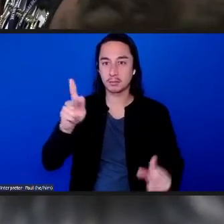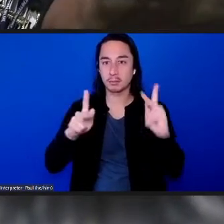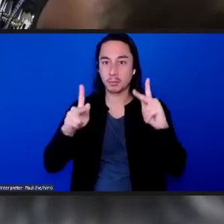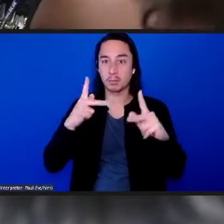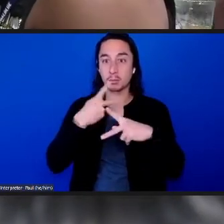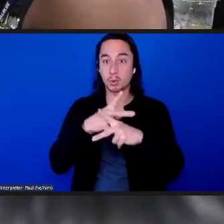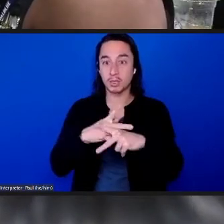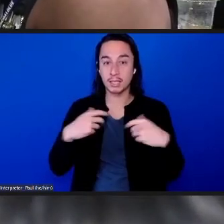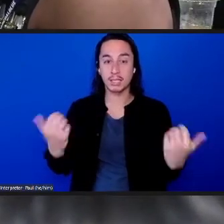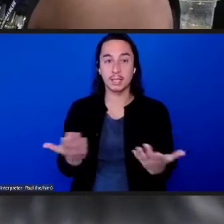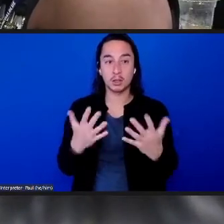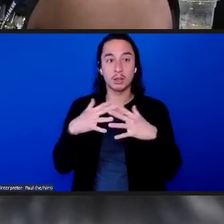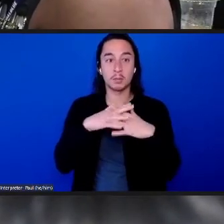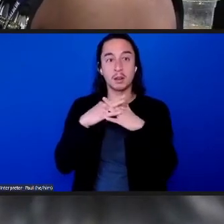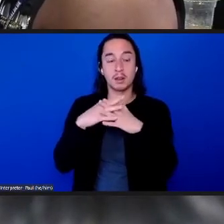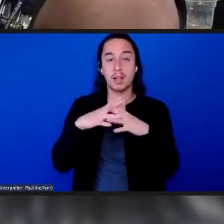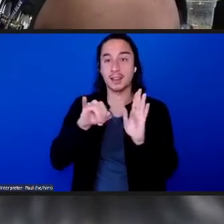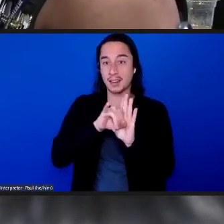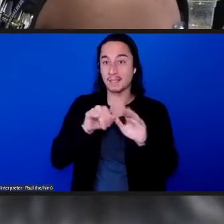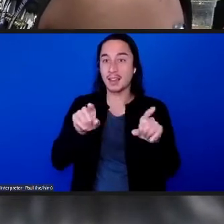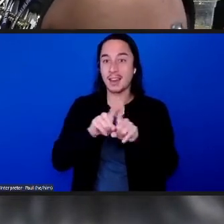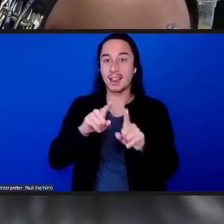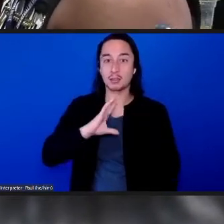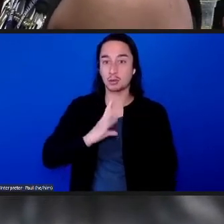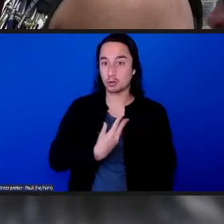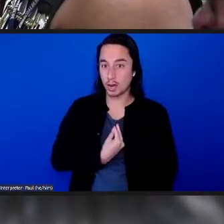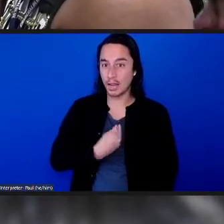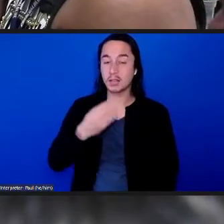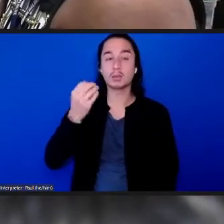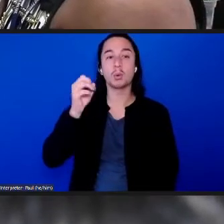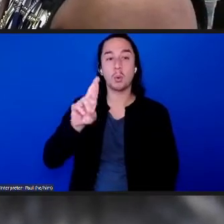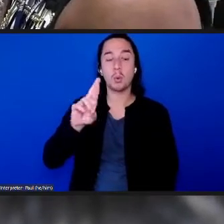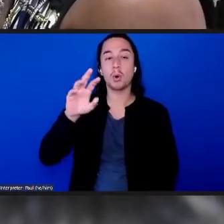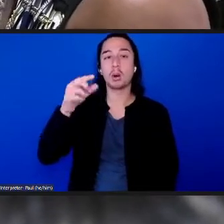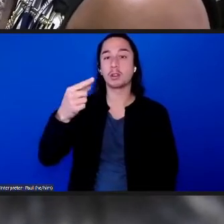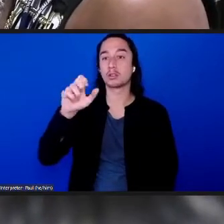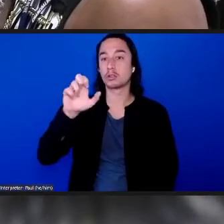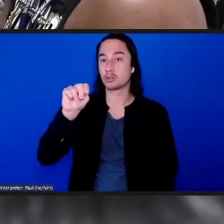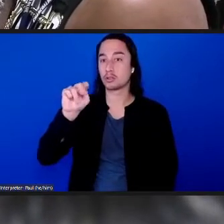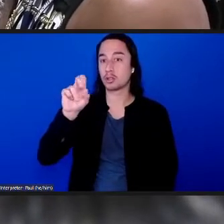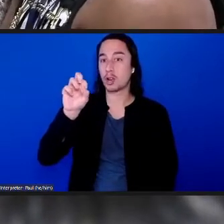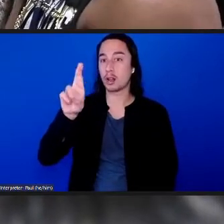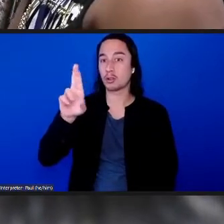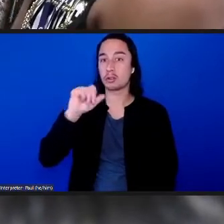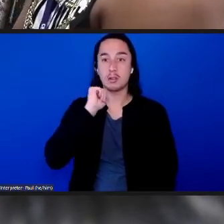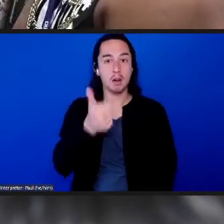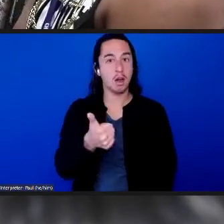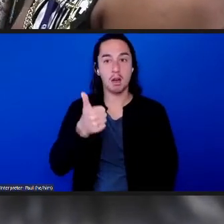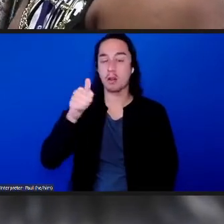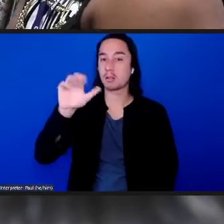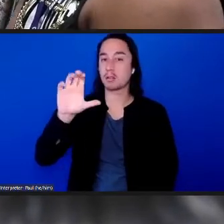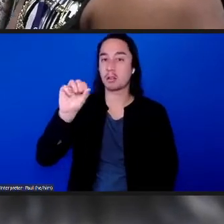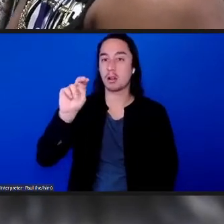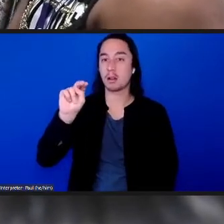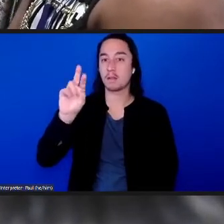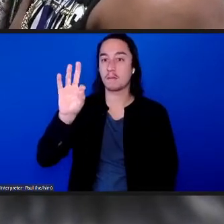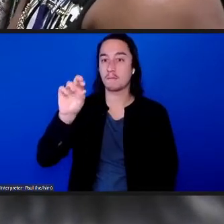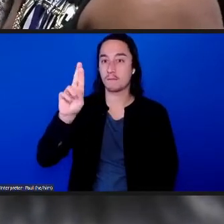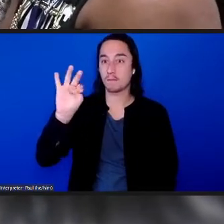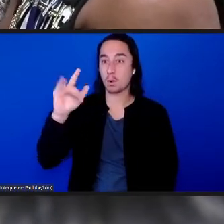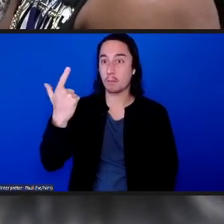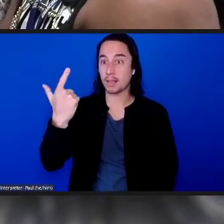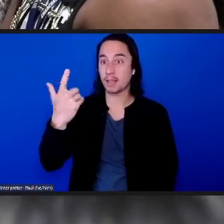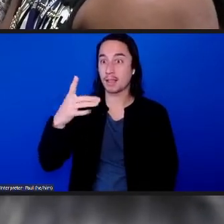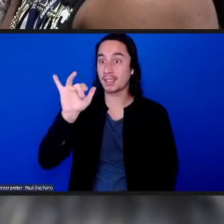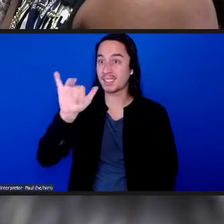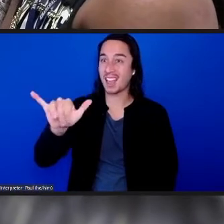in America identified as trans or gender nonconforming. And that's just the reality. And you know, we're